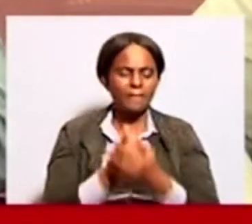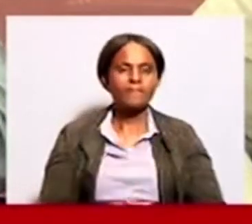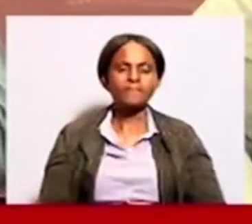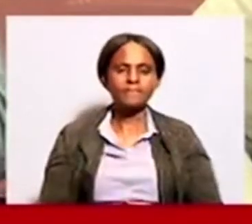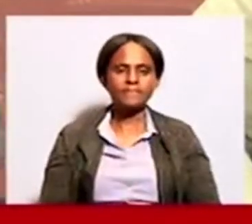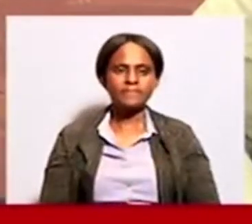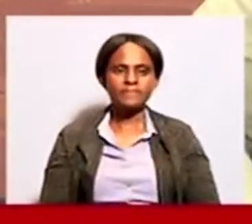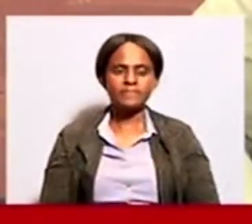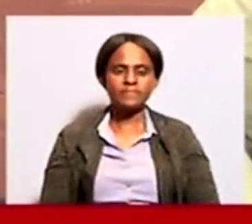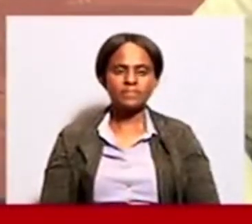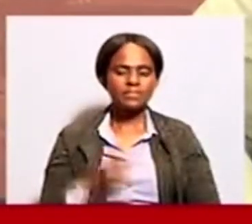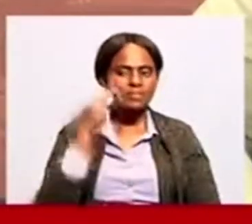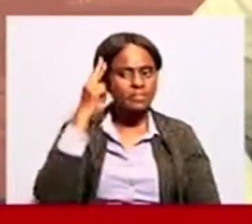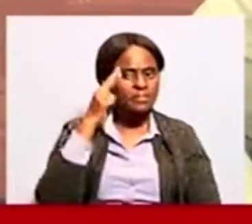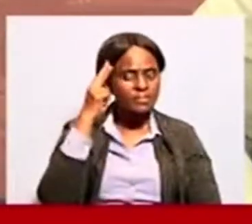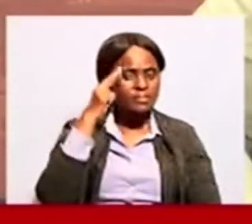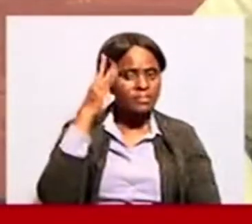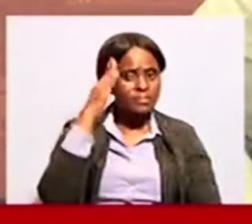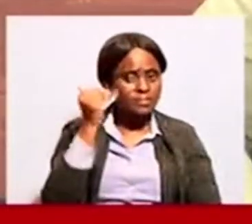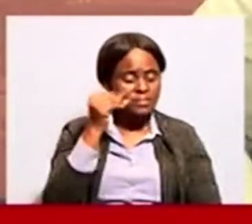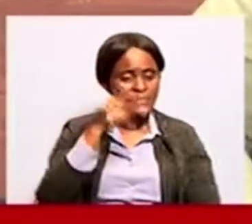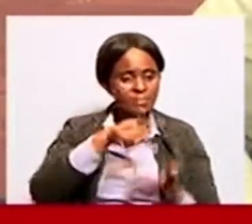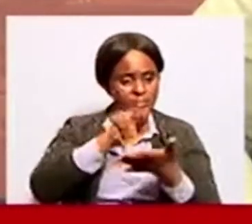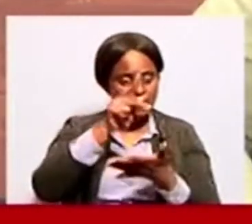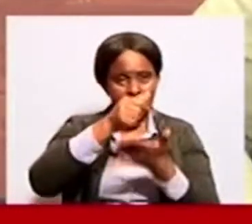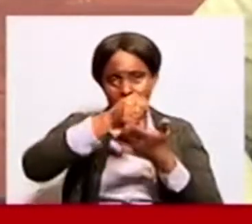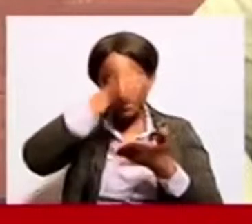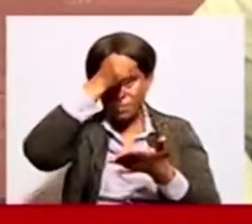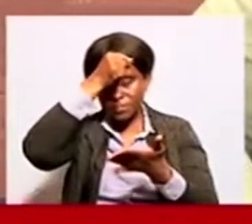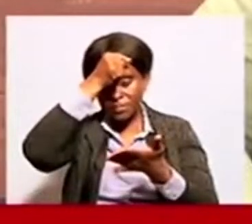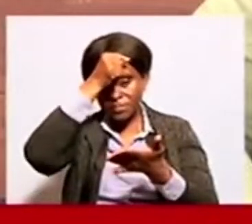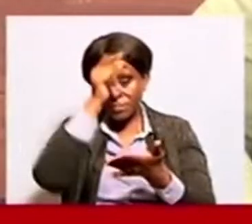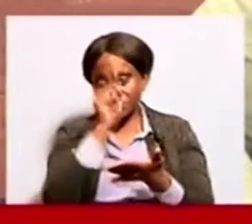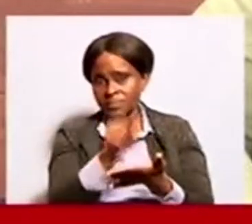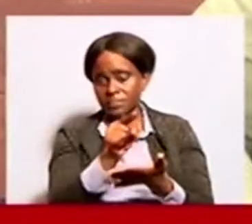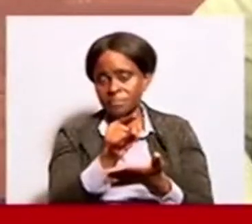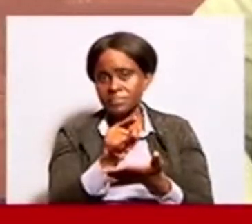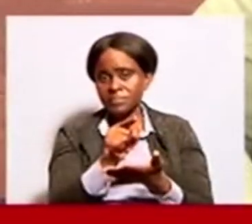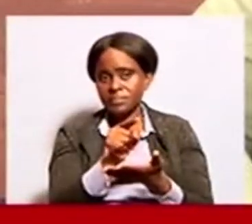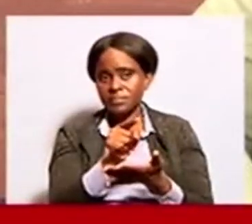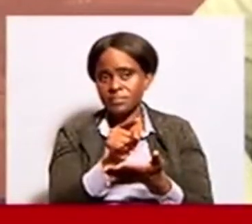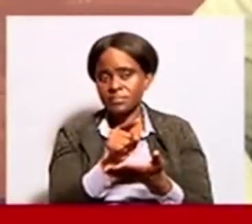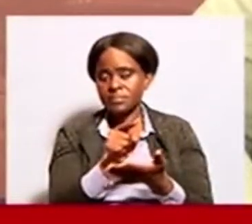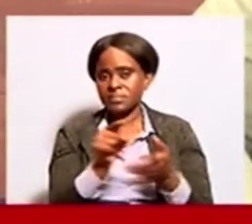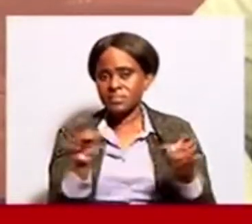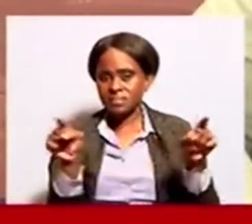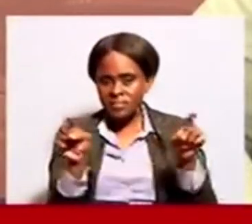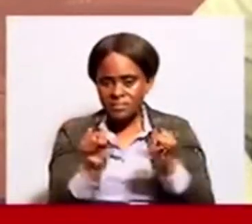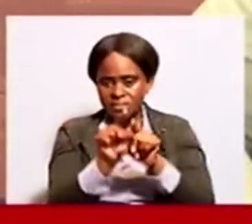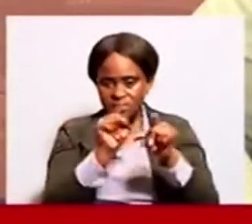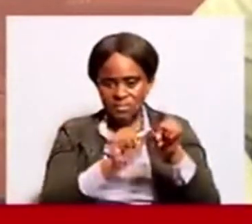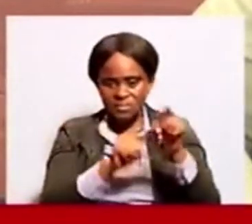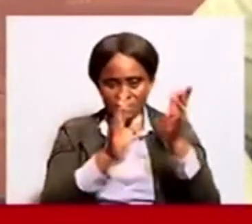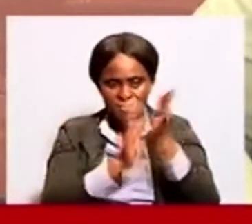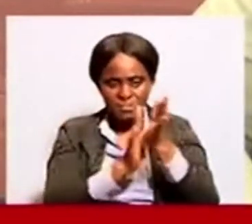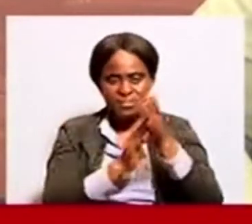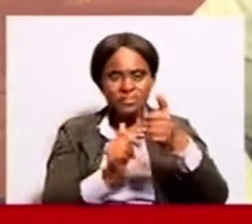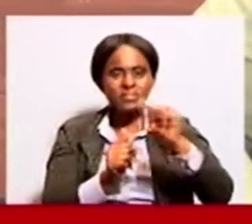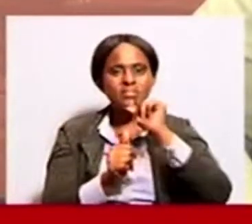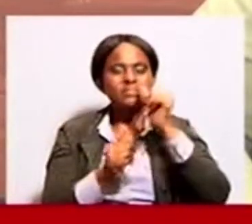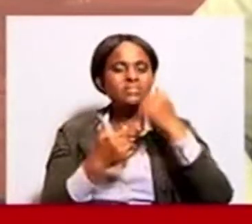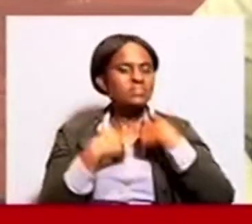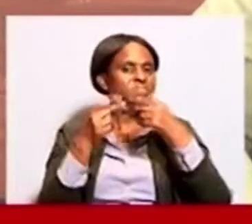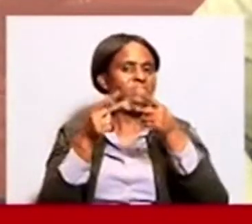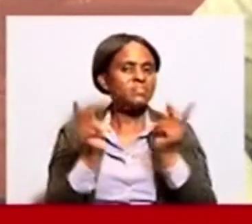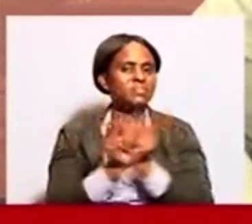What was the rationale of paying for students at once when the school didn't have the space?